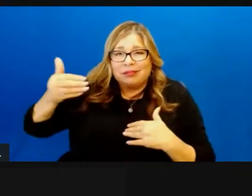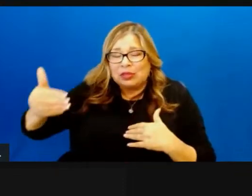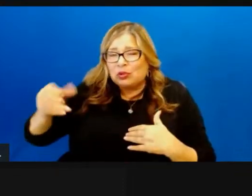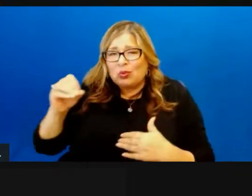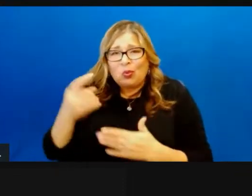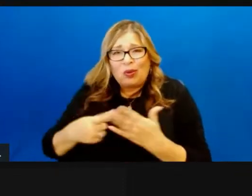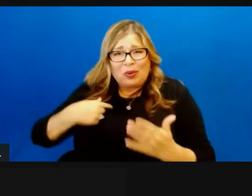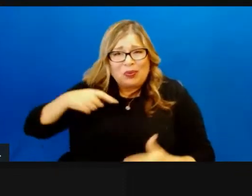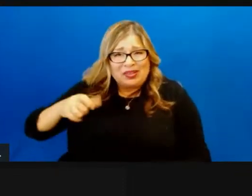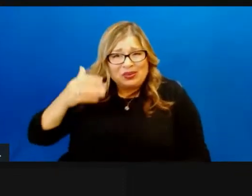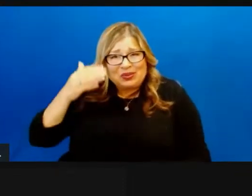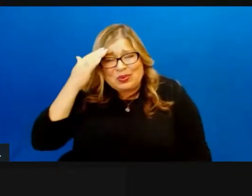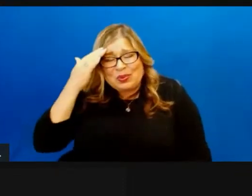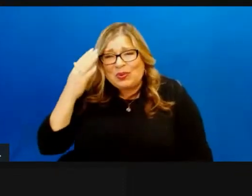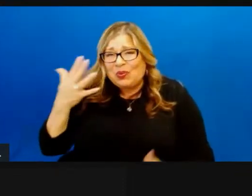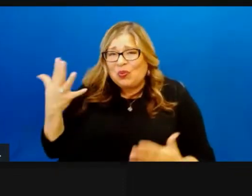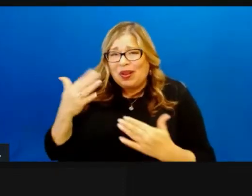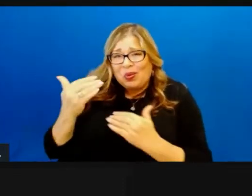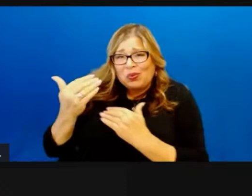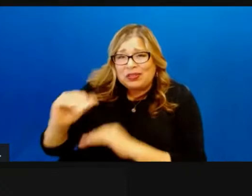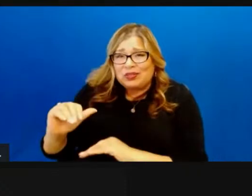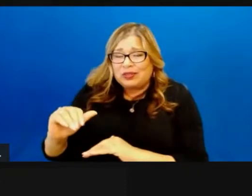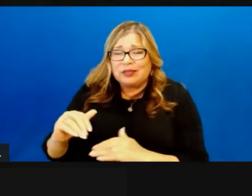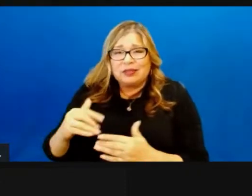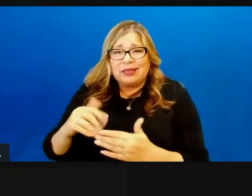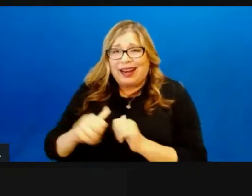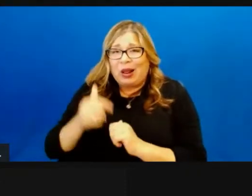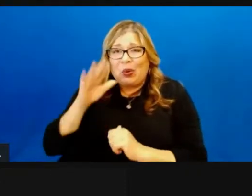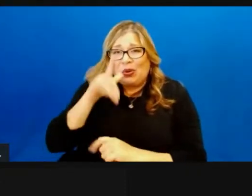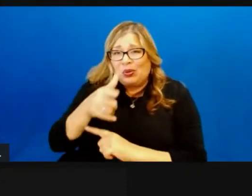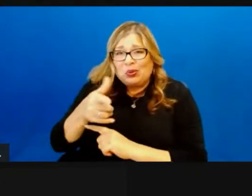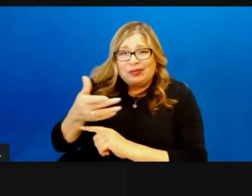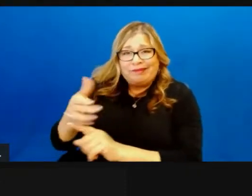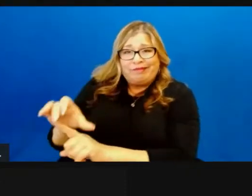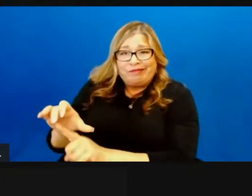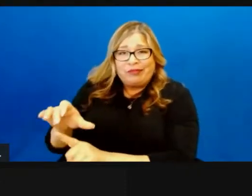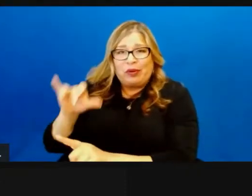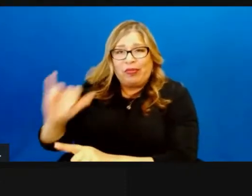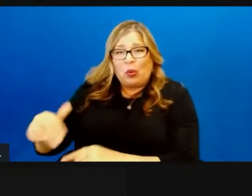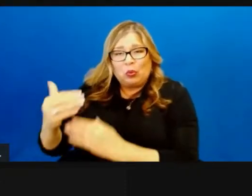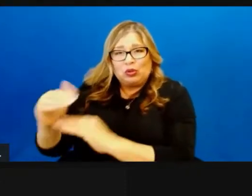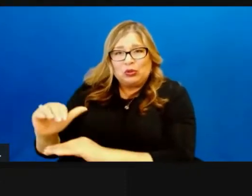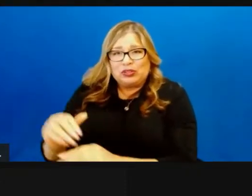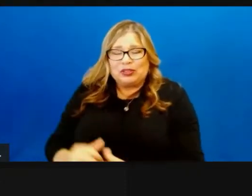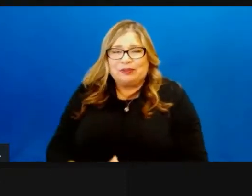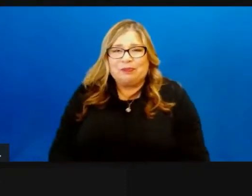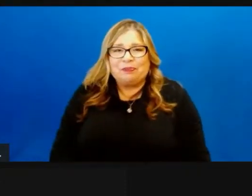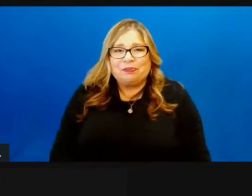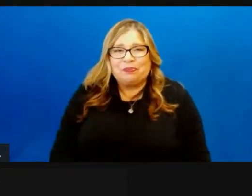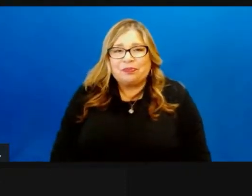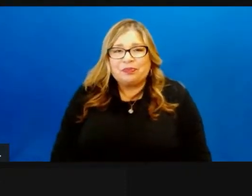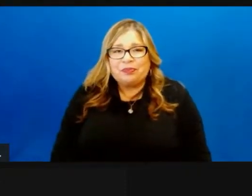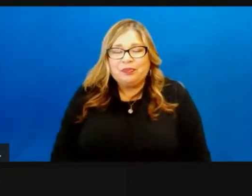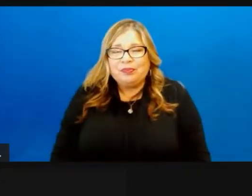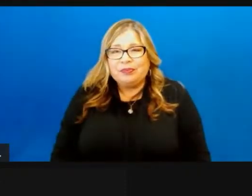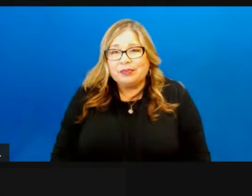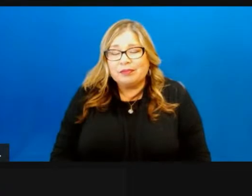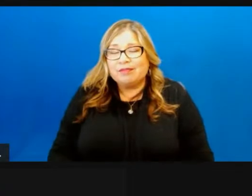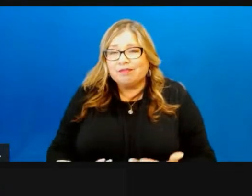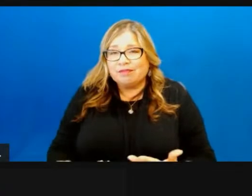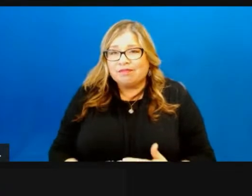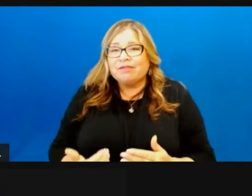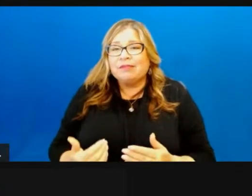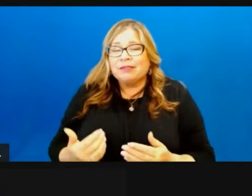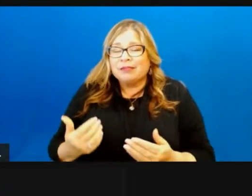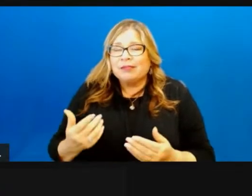mean, first off, as I sort of said, California, depending again, indoor, outdoor,